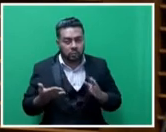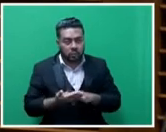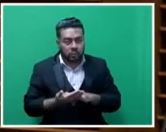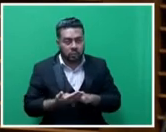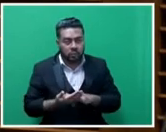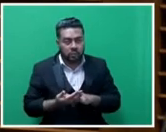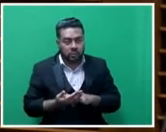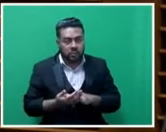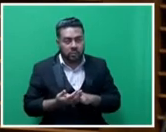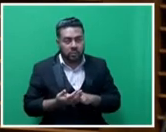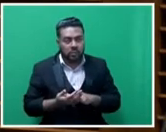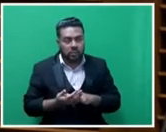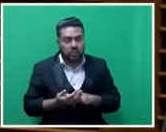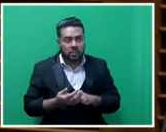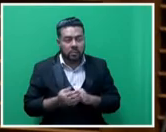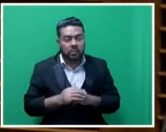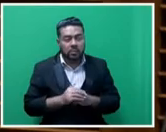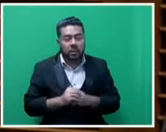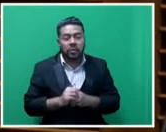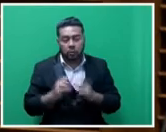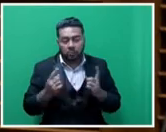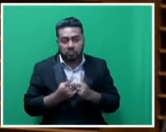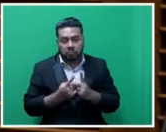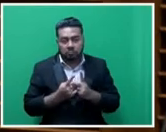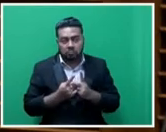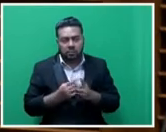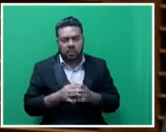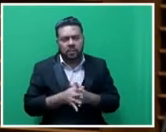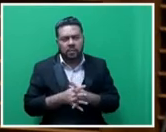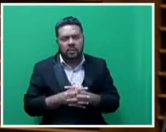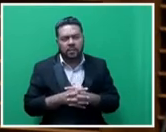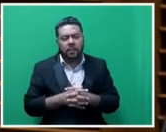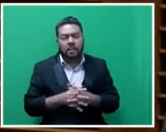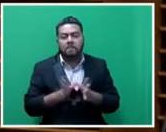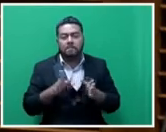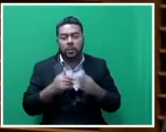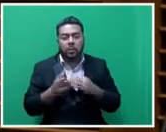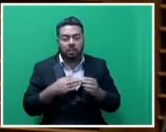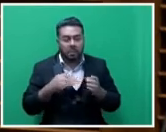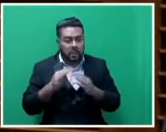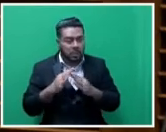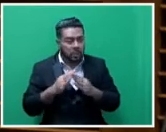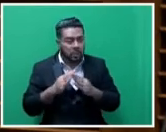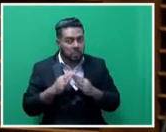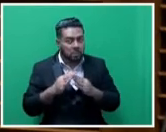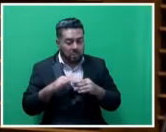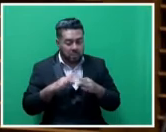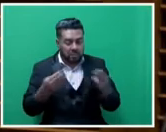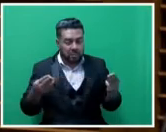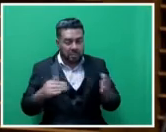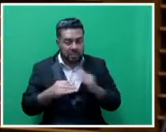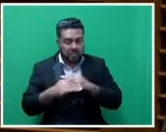the standards are updated and meet our ever-challenging market demands. And in case of building and material standards, the department actually